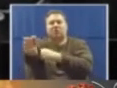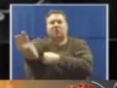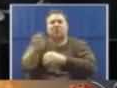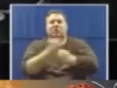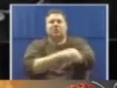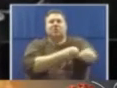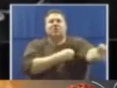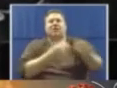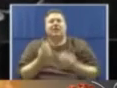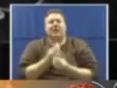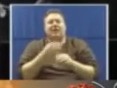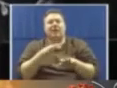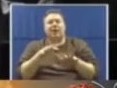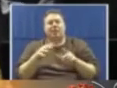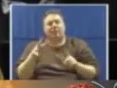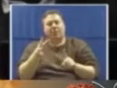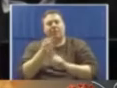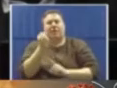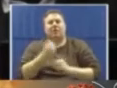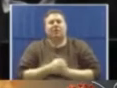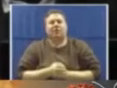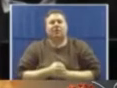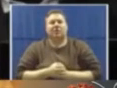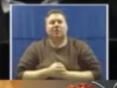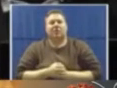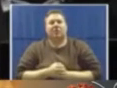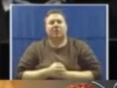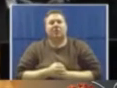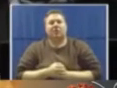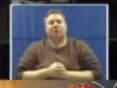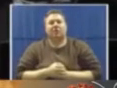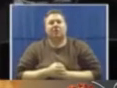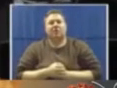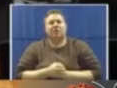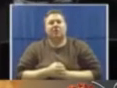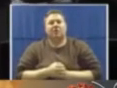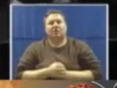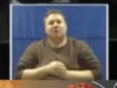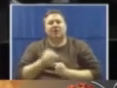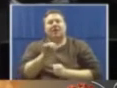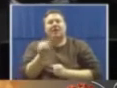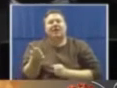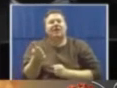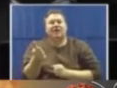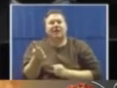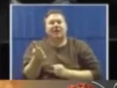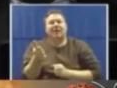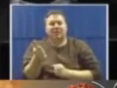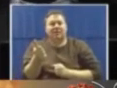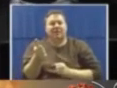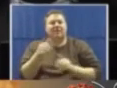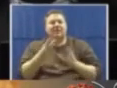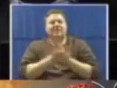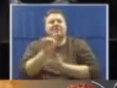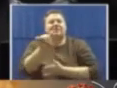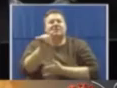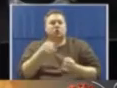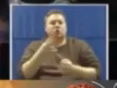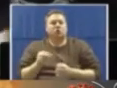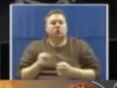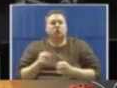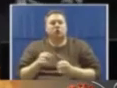me say, on the next 16th of June, break up parliament and have it in our communities, in Lavender Hill, in the Karoo,